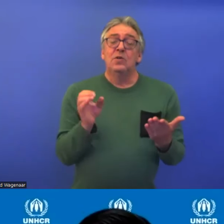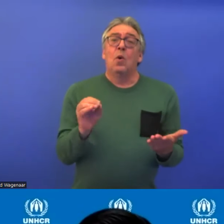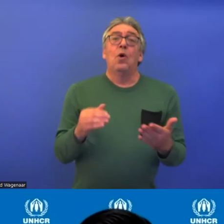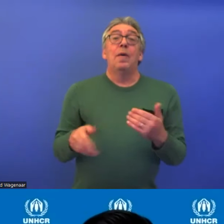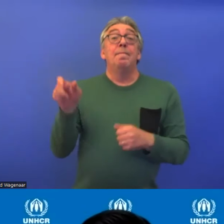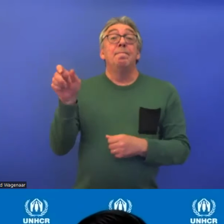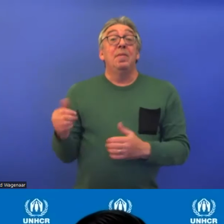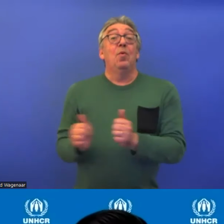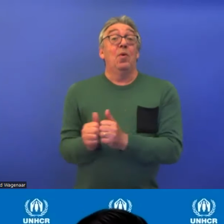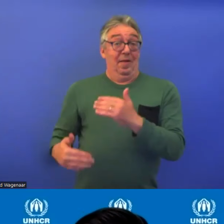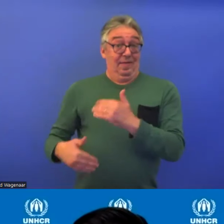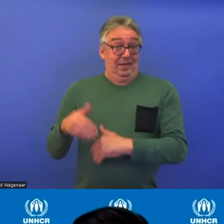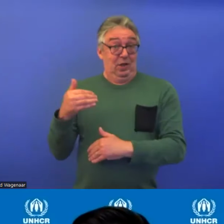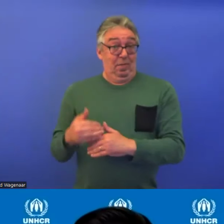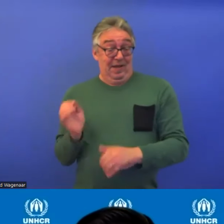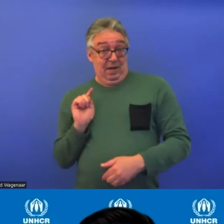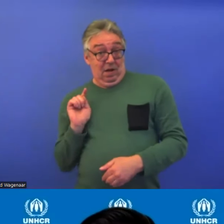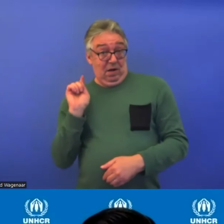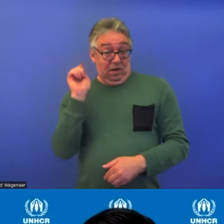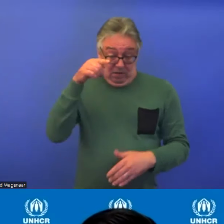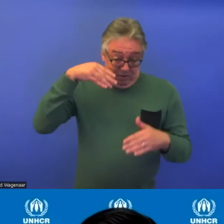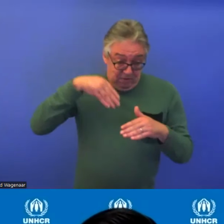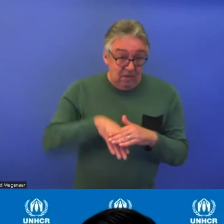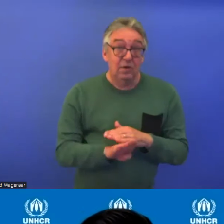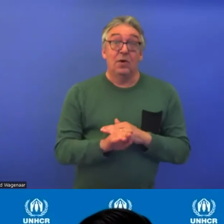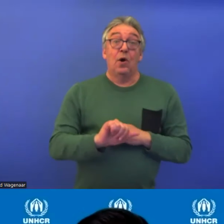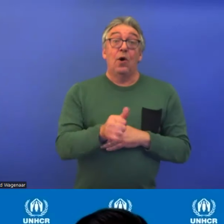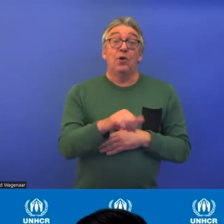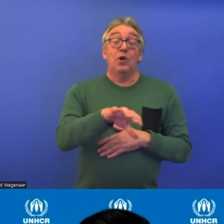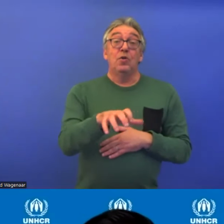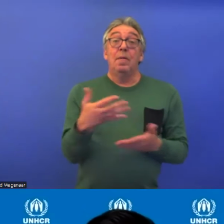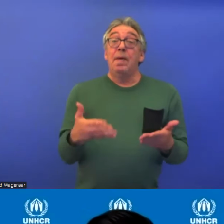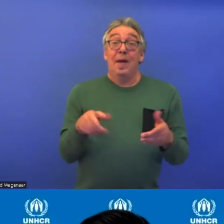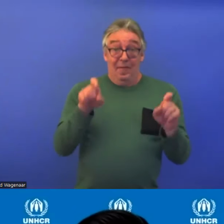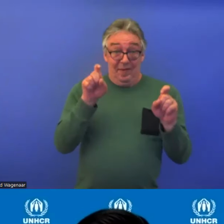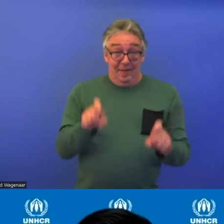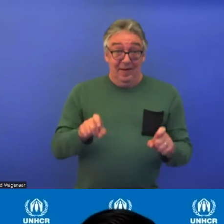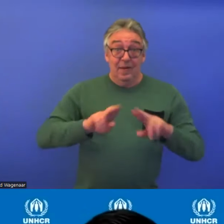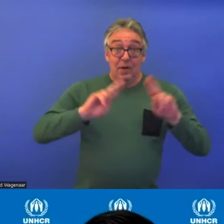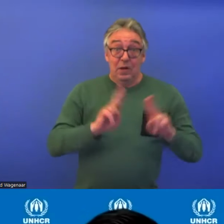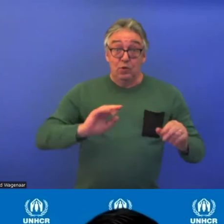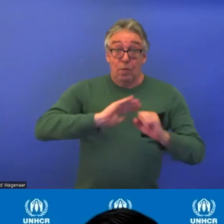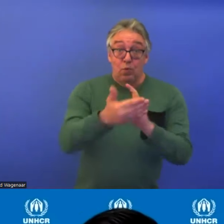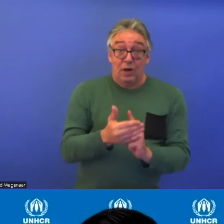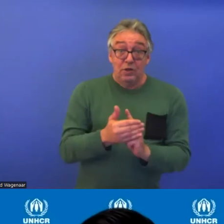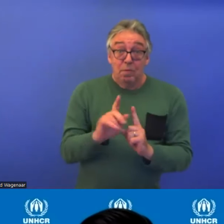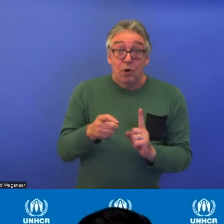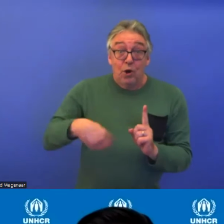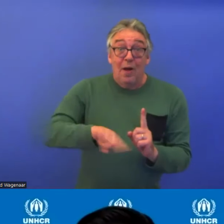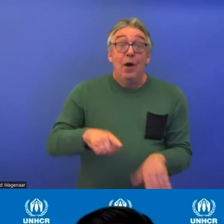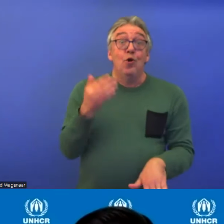entering these facilities and may be in need of international protection, are they receiving that information in a way that they